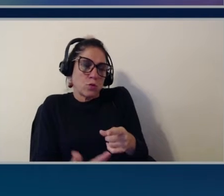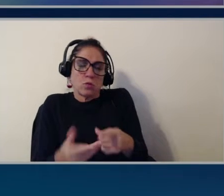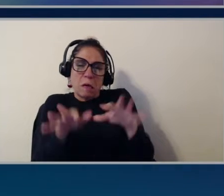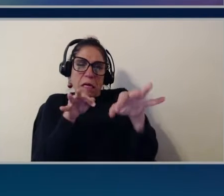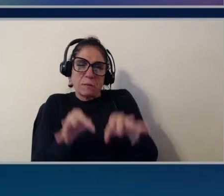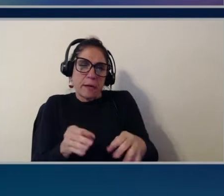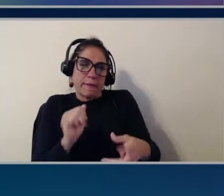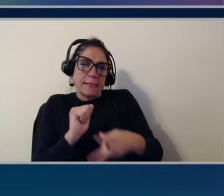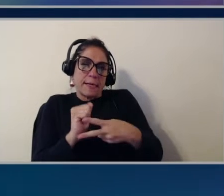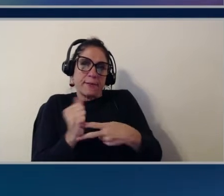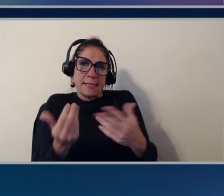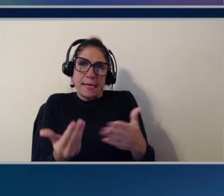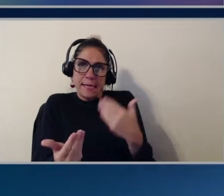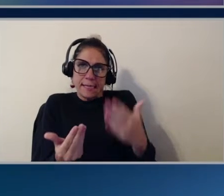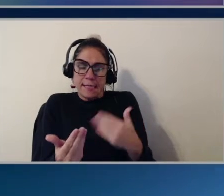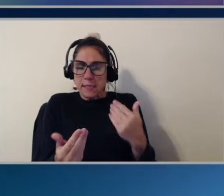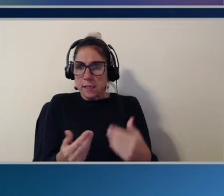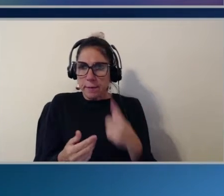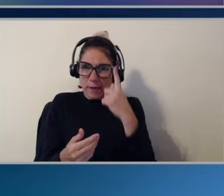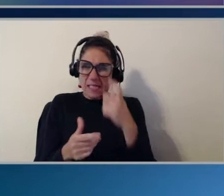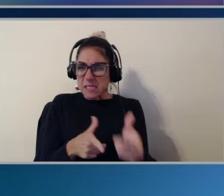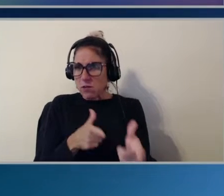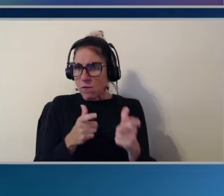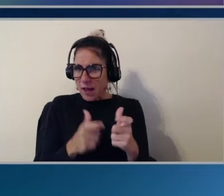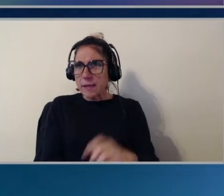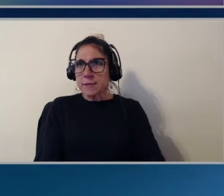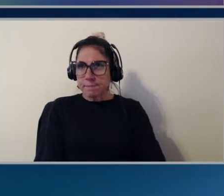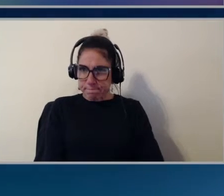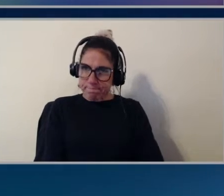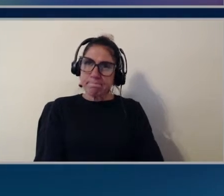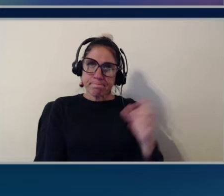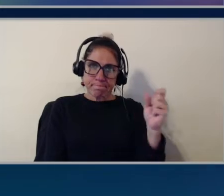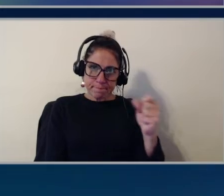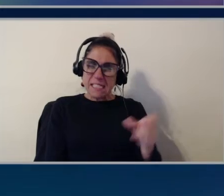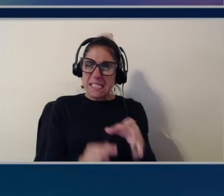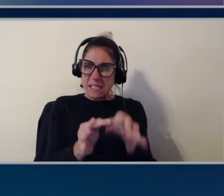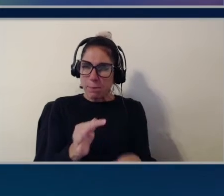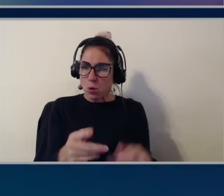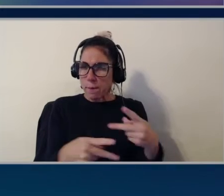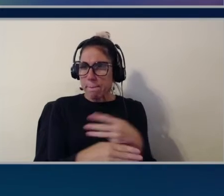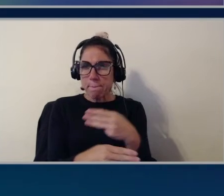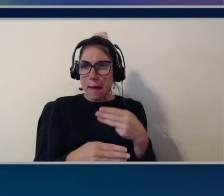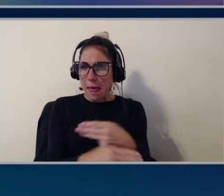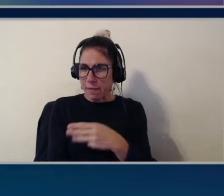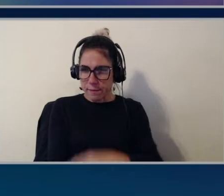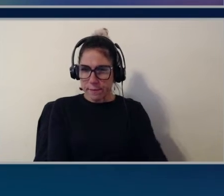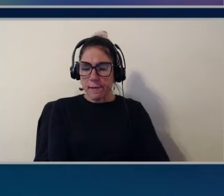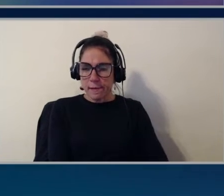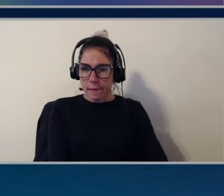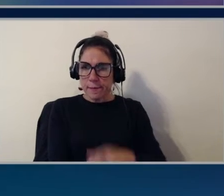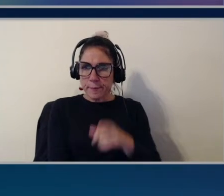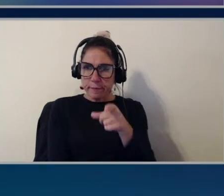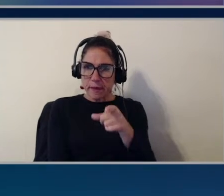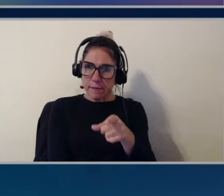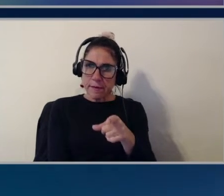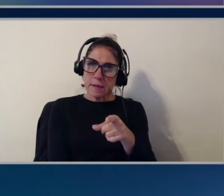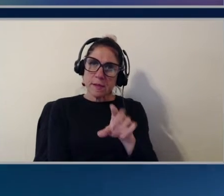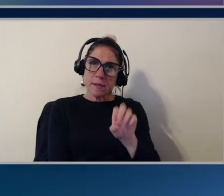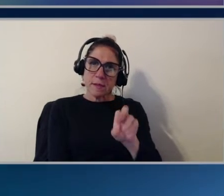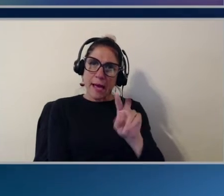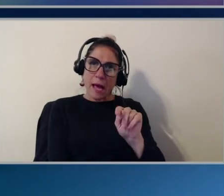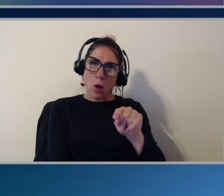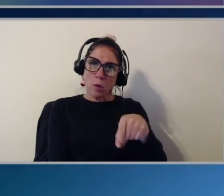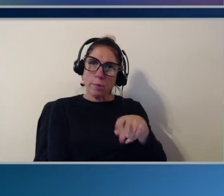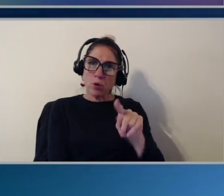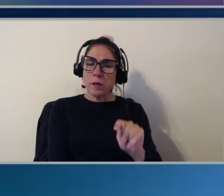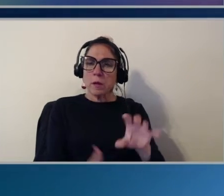my instance type hourly cost. Yeah, absolutely. Very simple math. And this is the output.